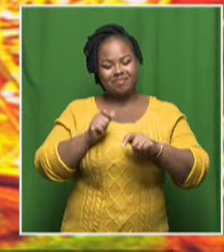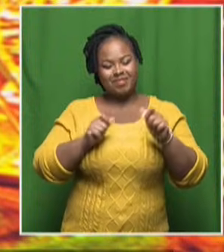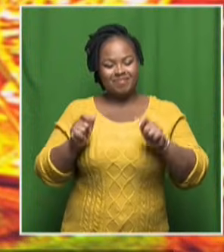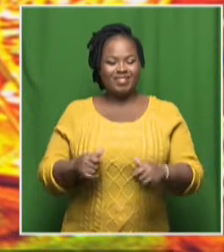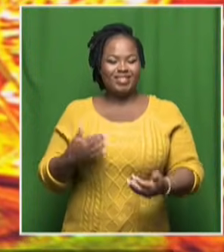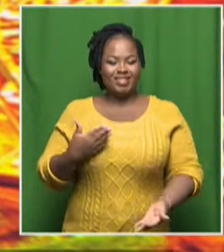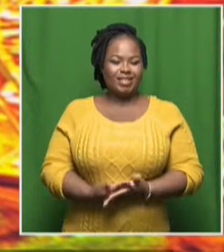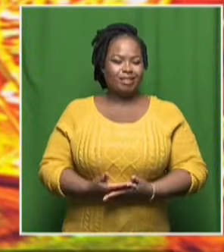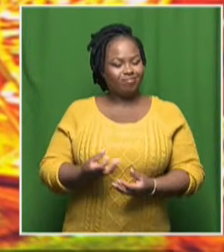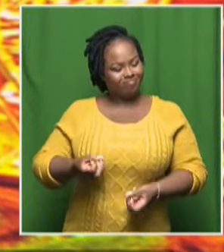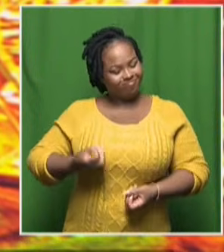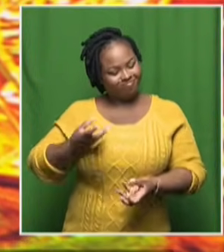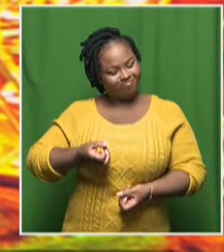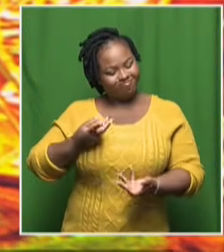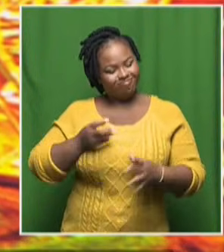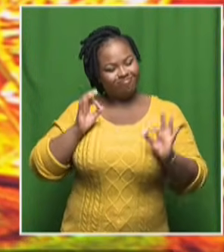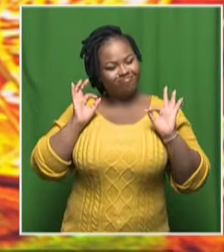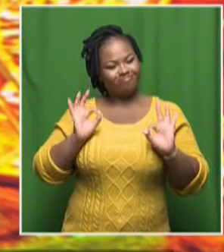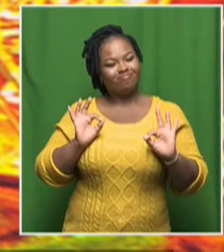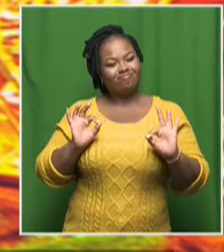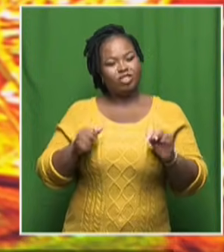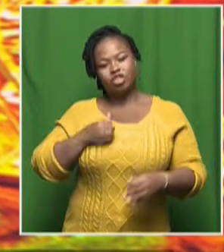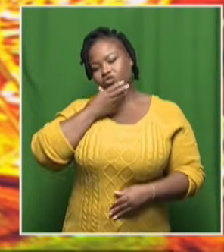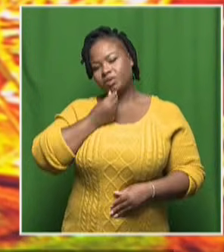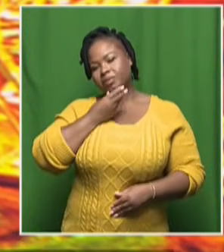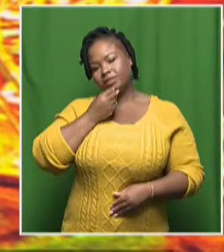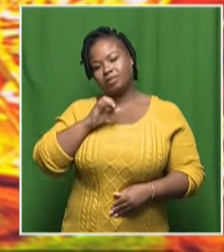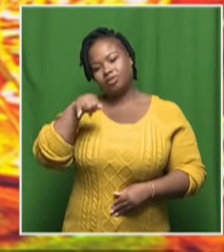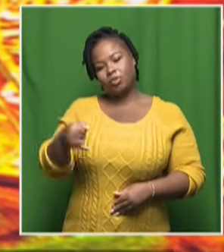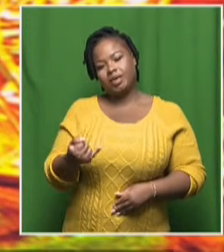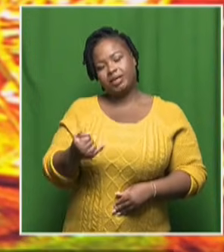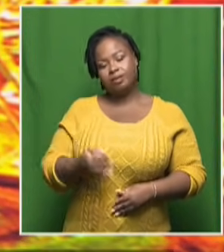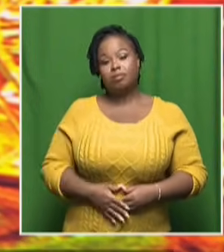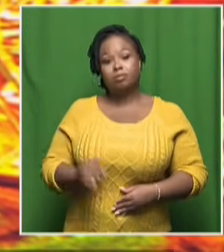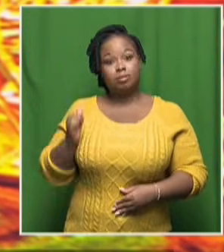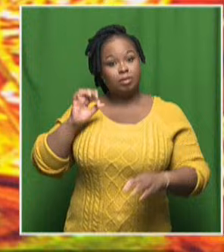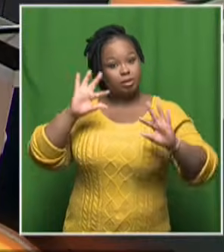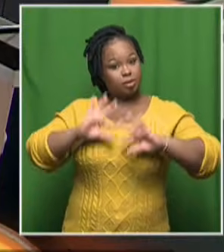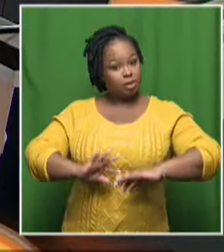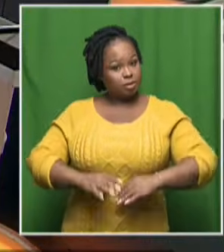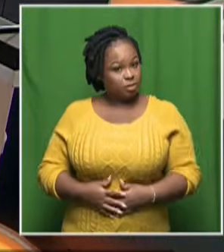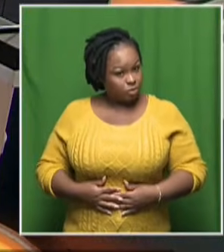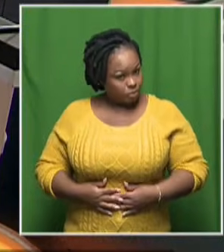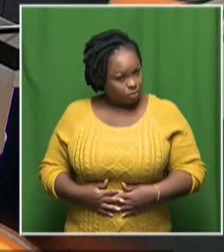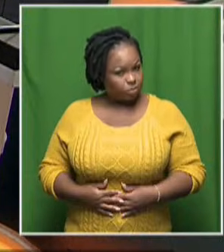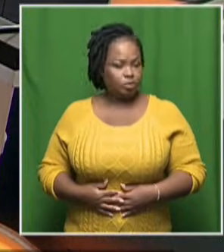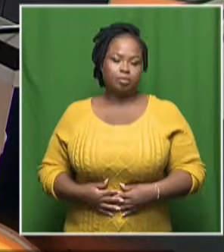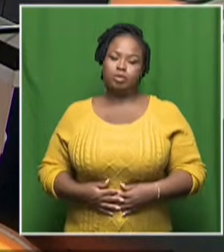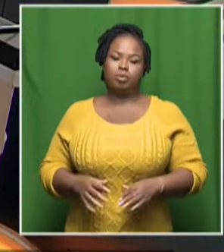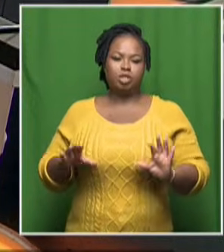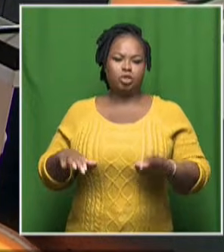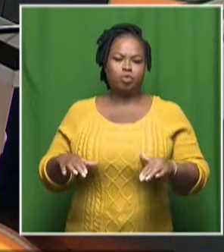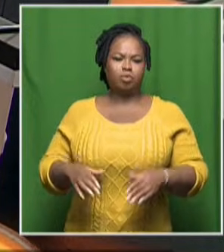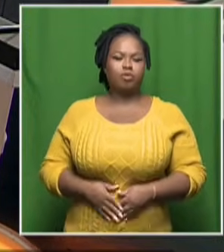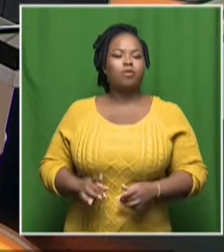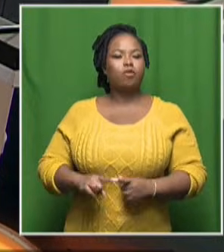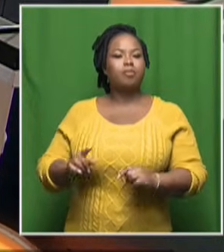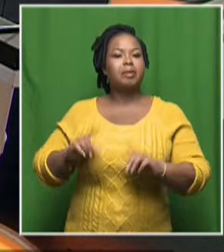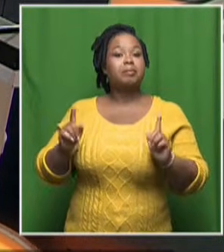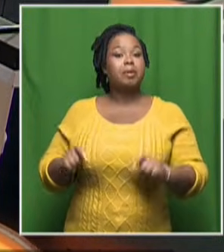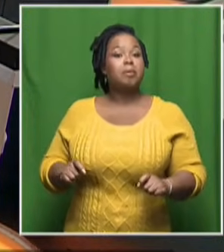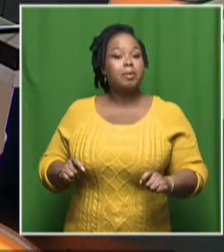and we keep everybody in Joburg. And I mean, last night, Bongi, we had a group from Cape